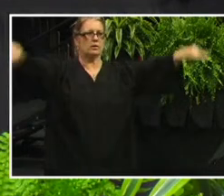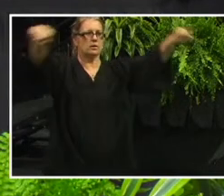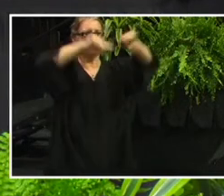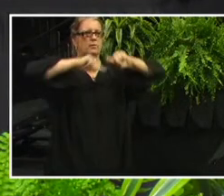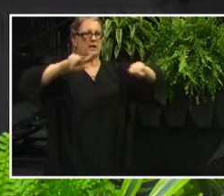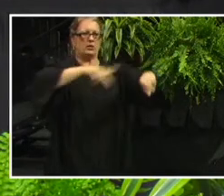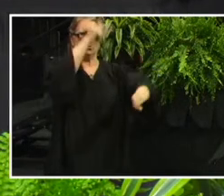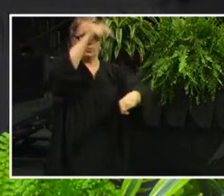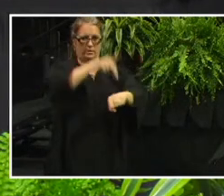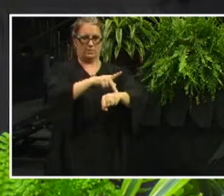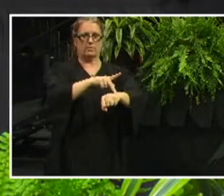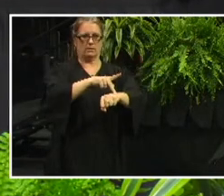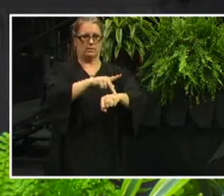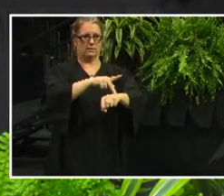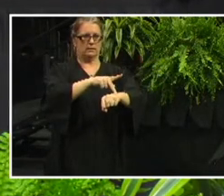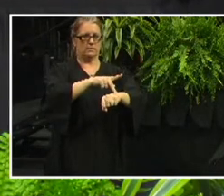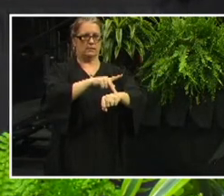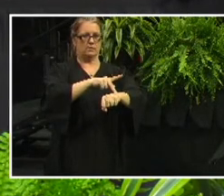principal.